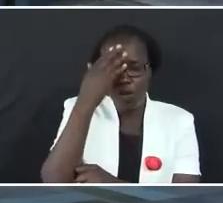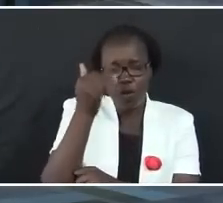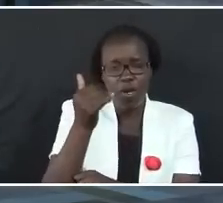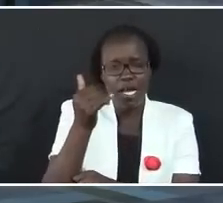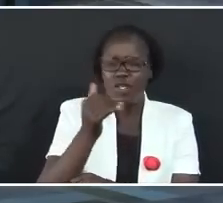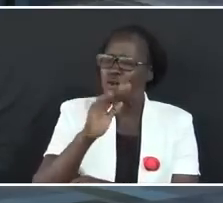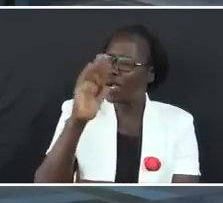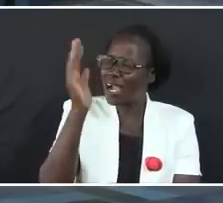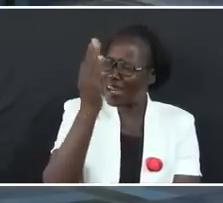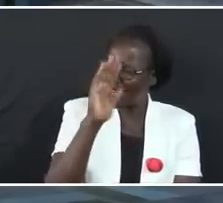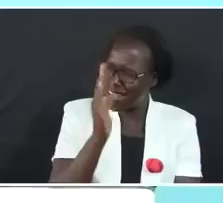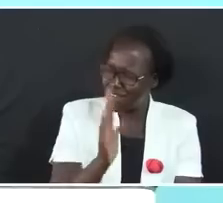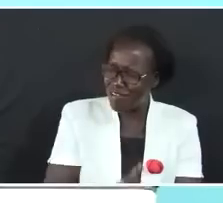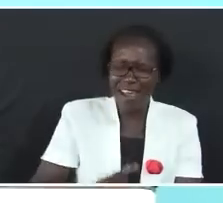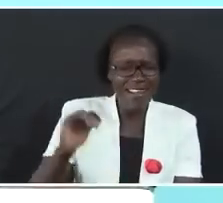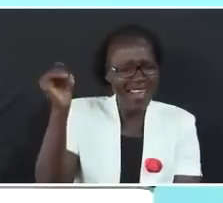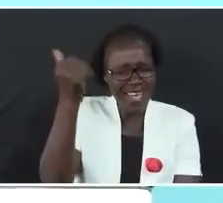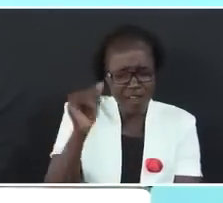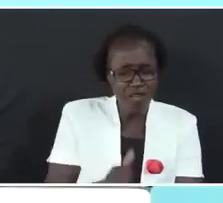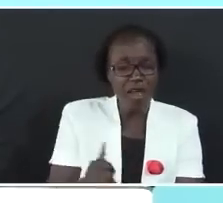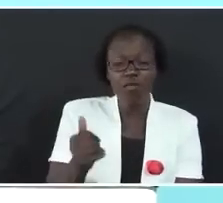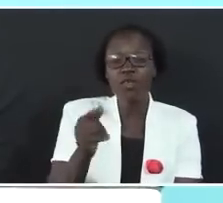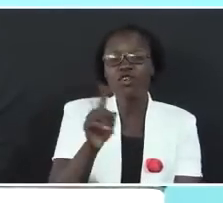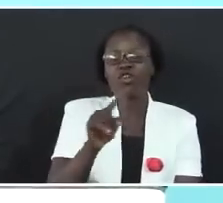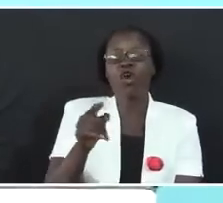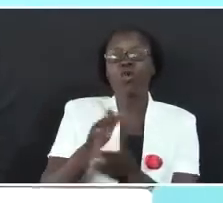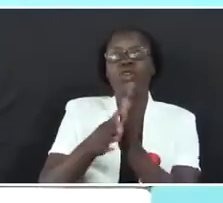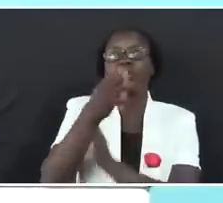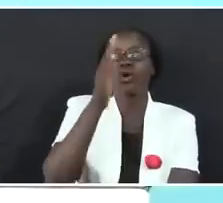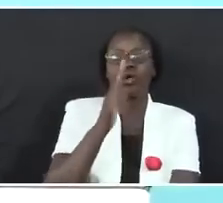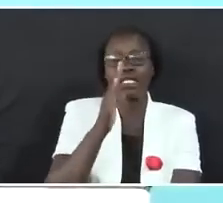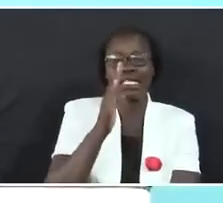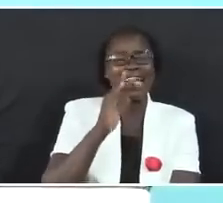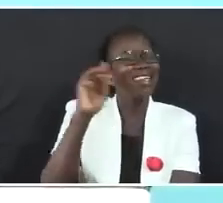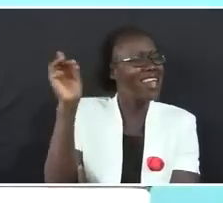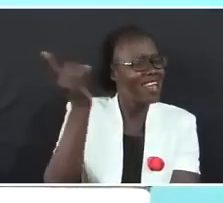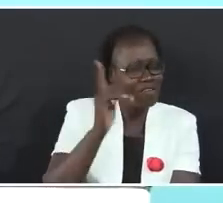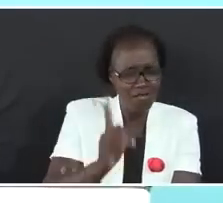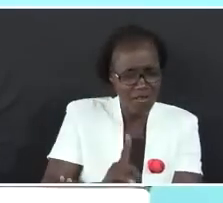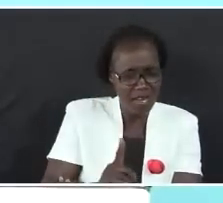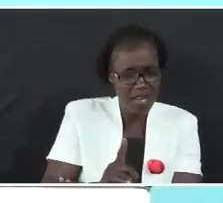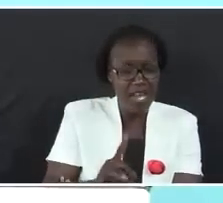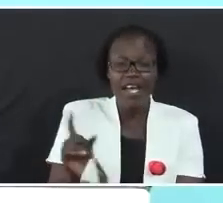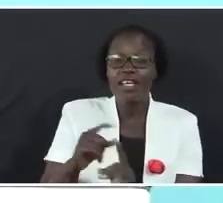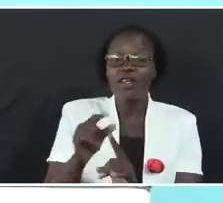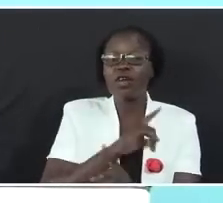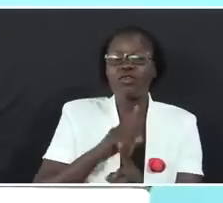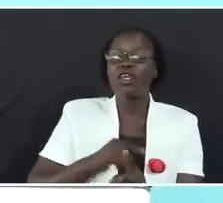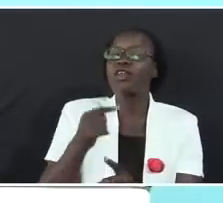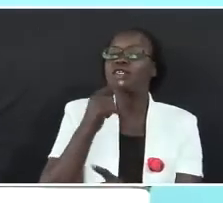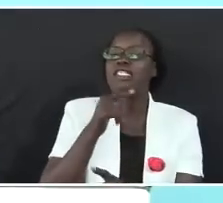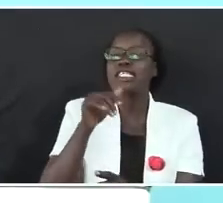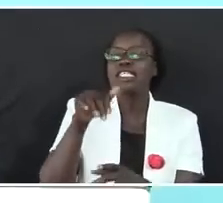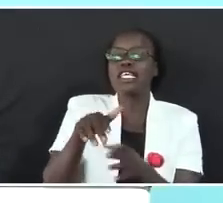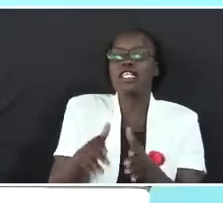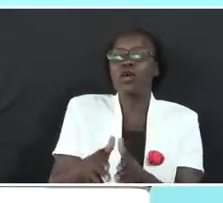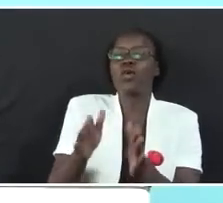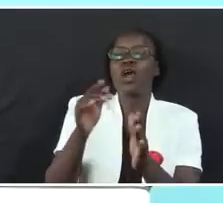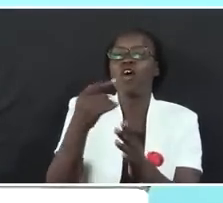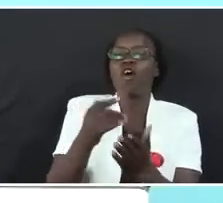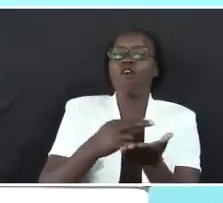can never, never go wrong with God. Never. The word of the Lord says, in the way